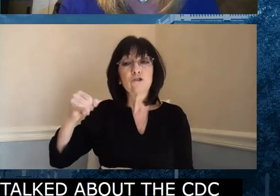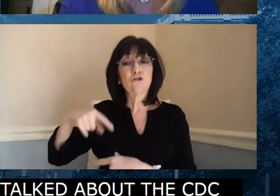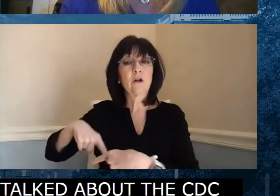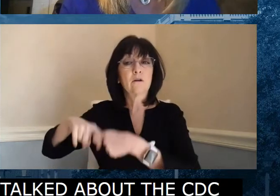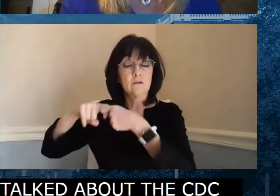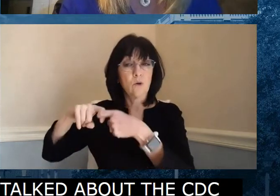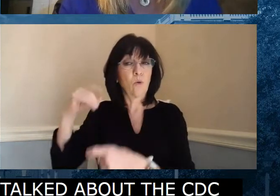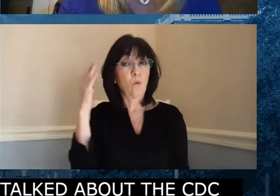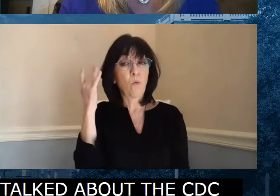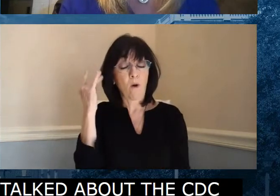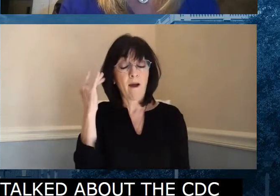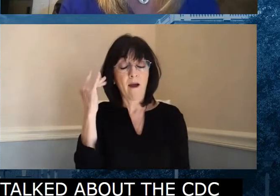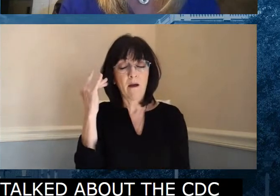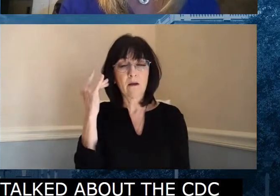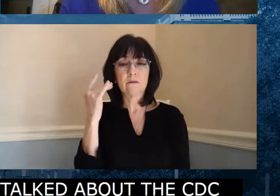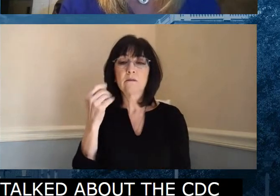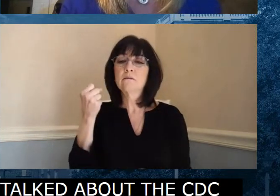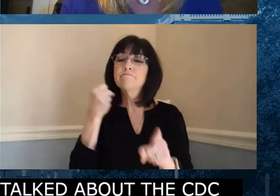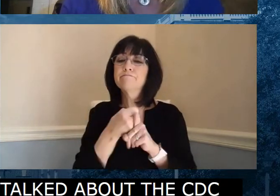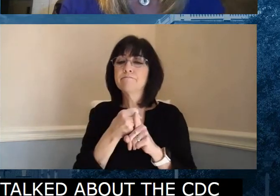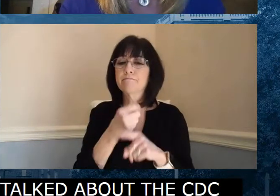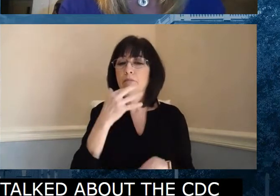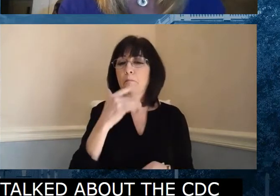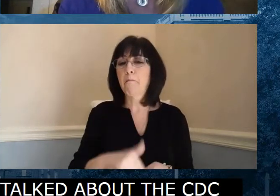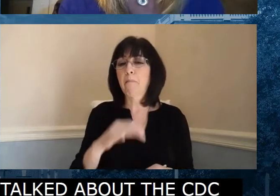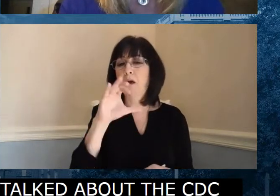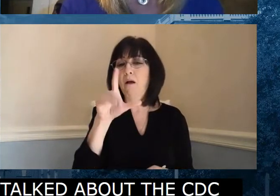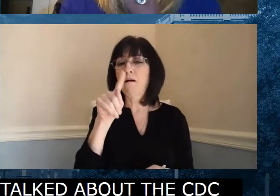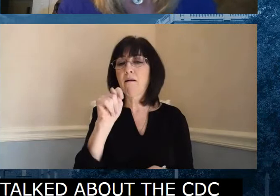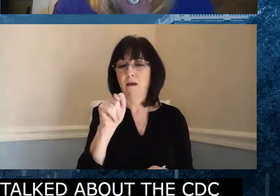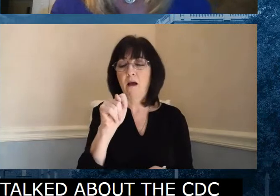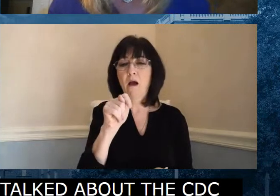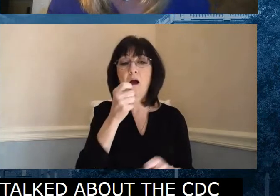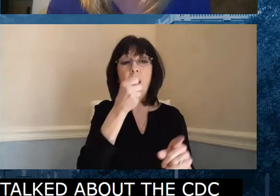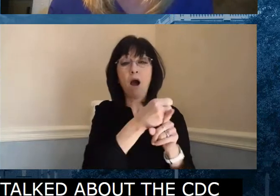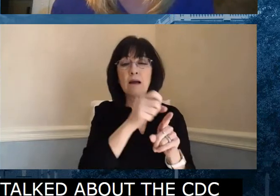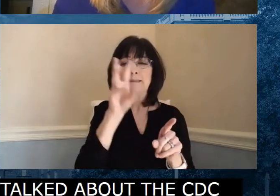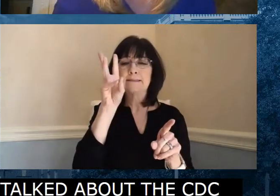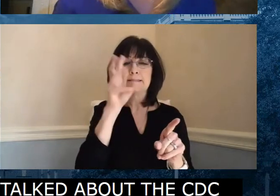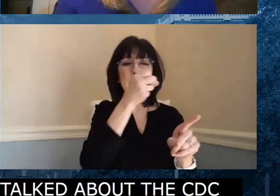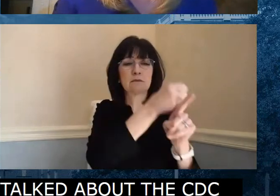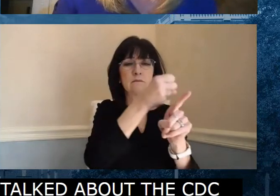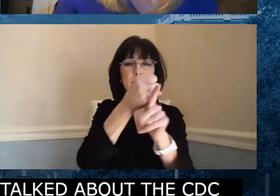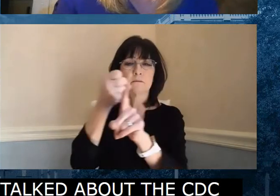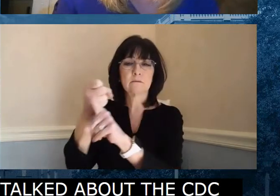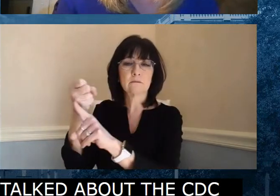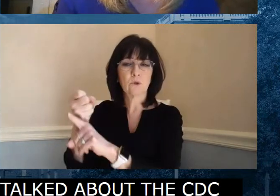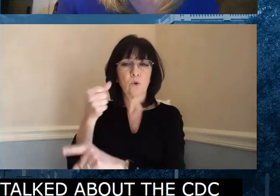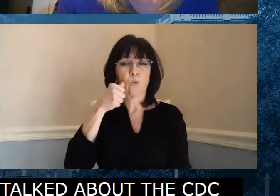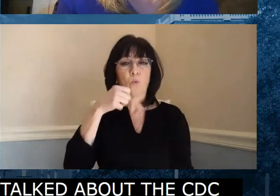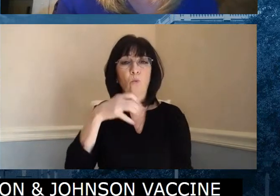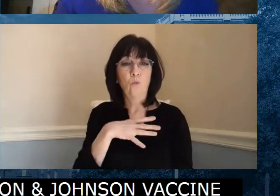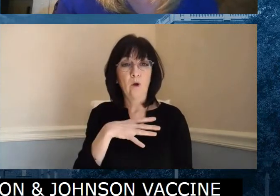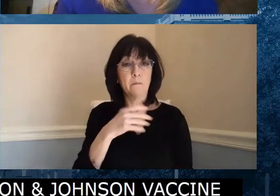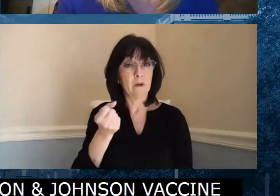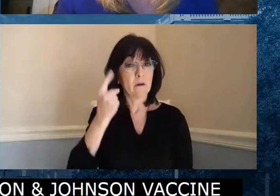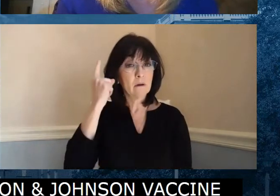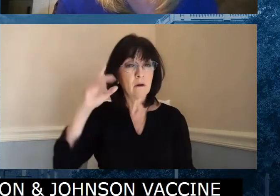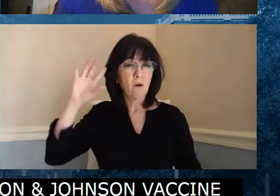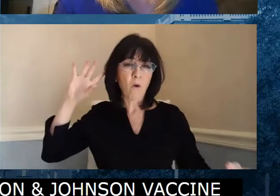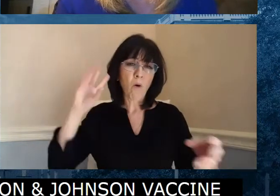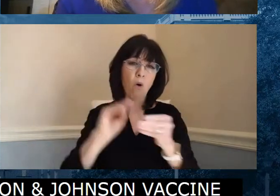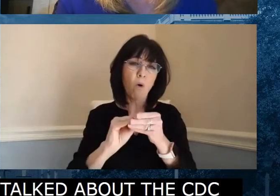in 6 women out of almost 7 million administered doses. And interestingly, some people have asked me if I